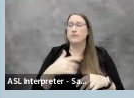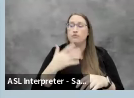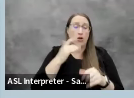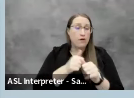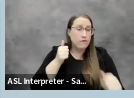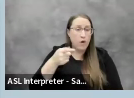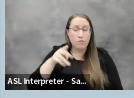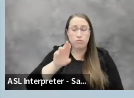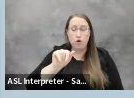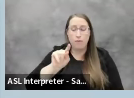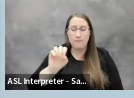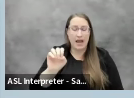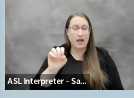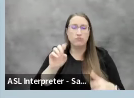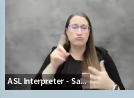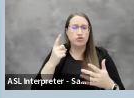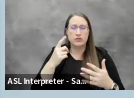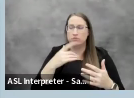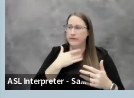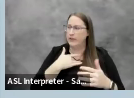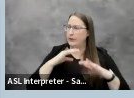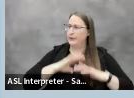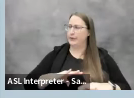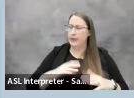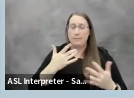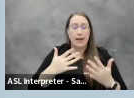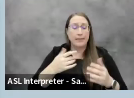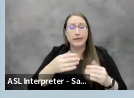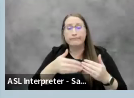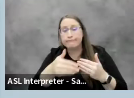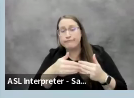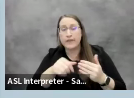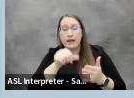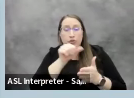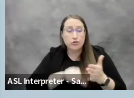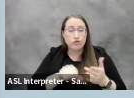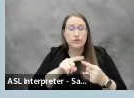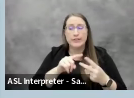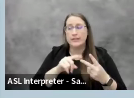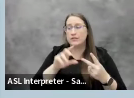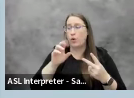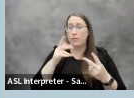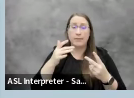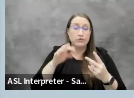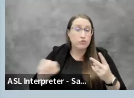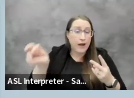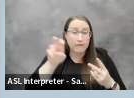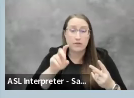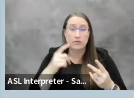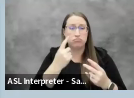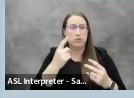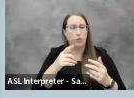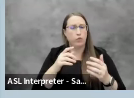probate for peace of mind. Perhaps they have surgery coming up or some travel coming up. So while the